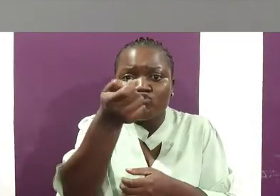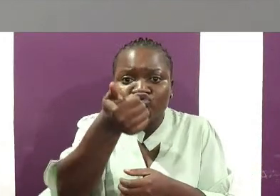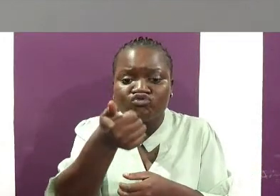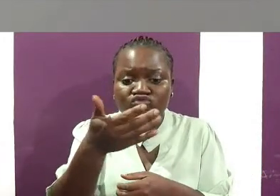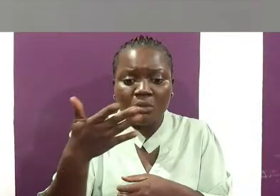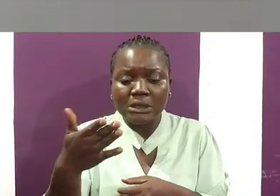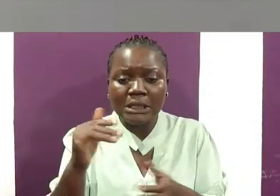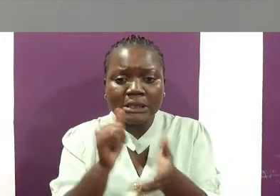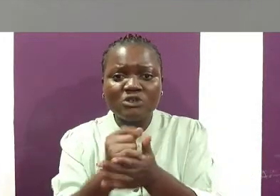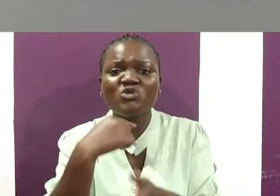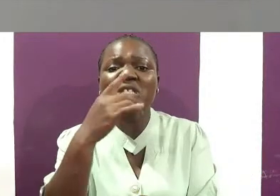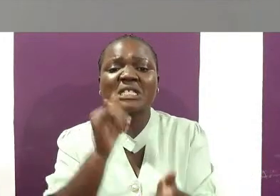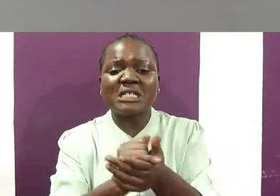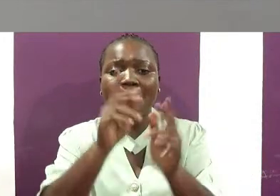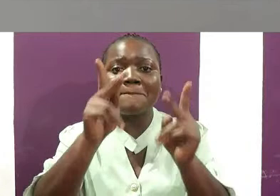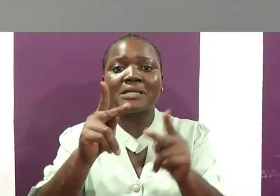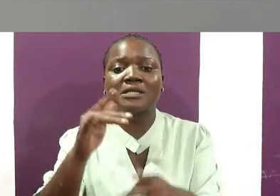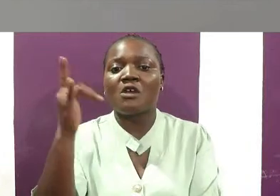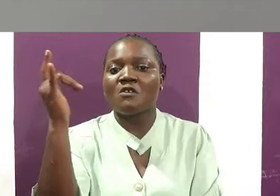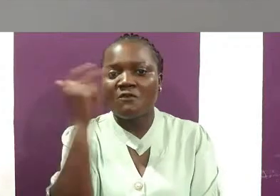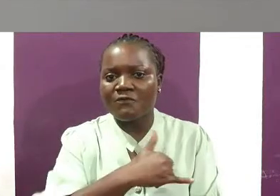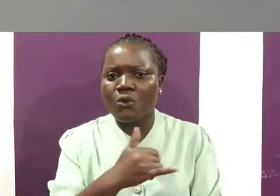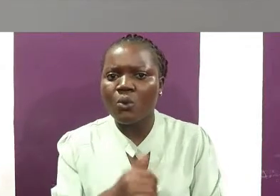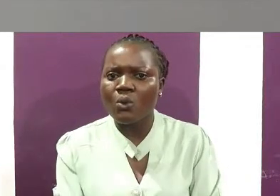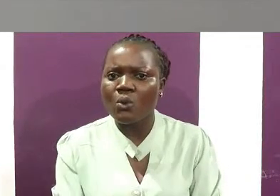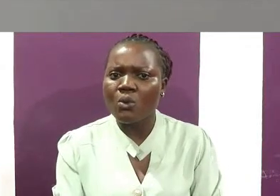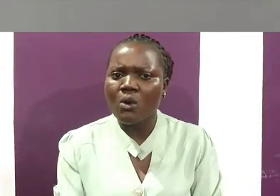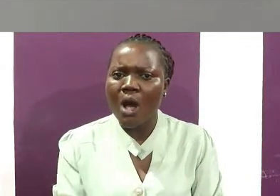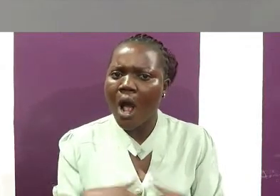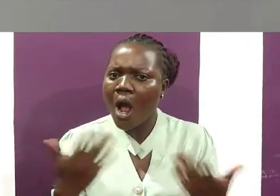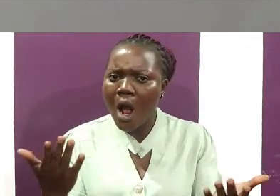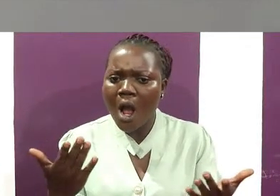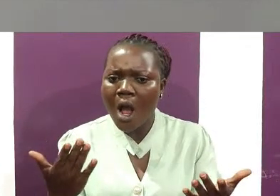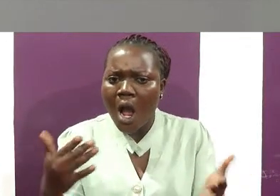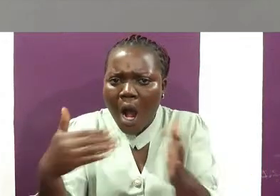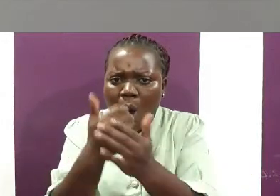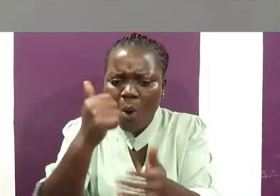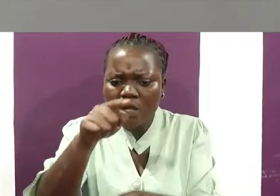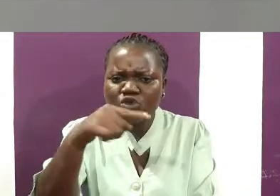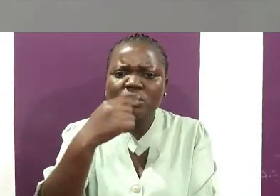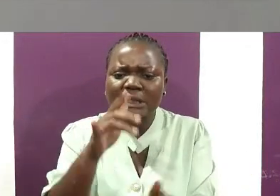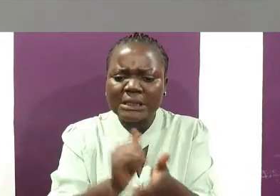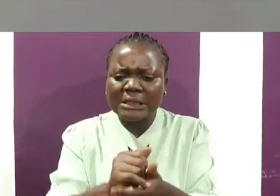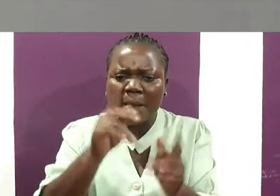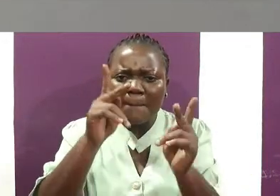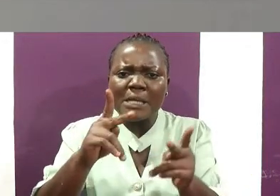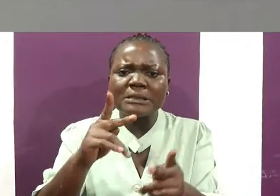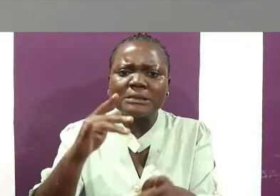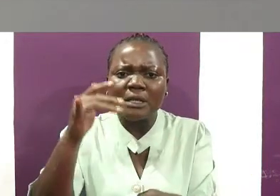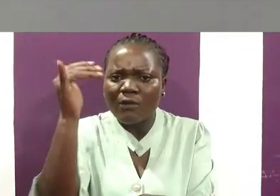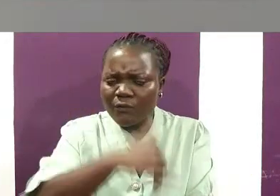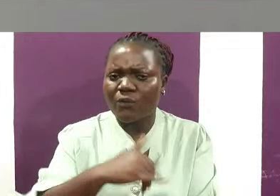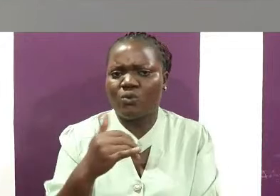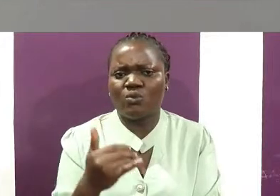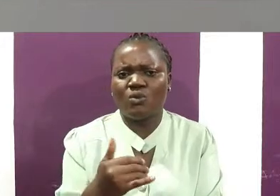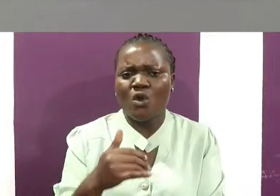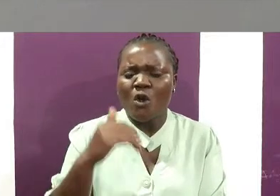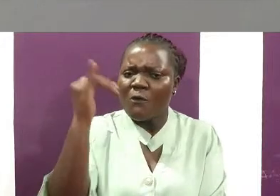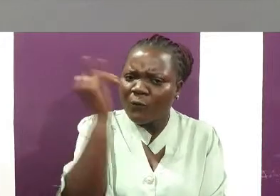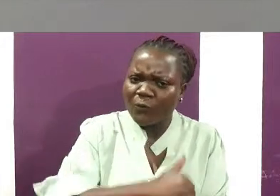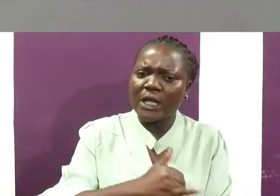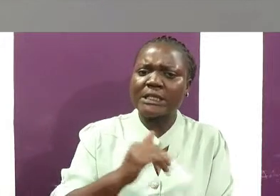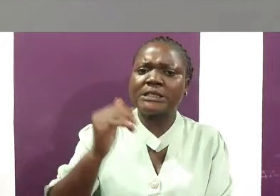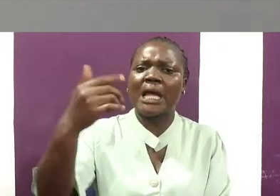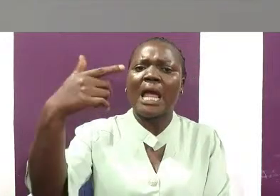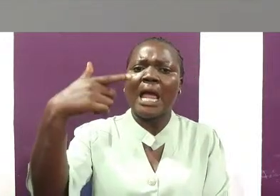And so when he writes in Galatians 3 and verse 1, O foolish Galatians, who has bewitched you that you should not obey the truth, before whose eyes